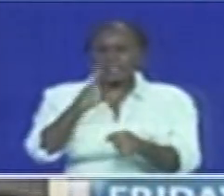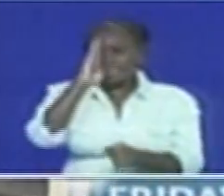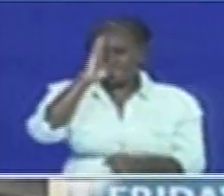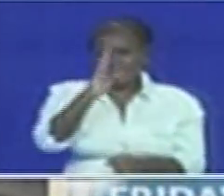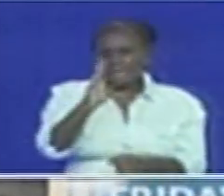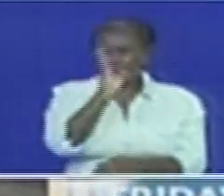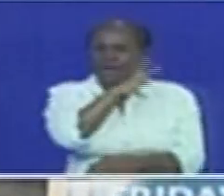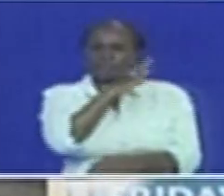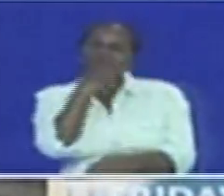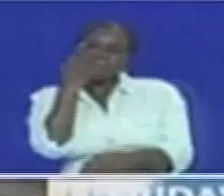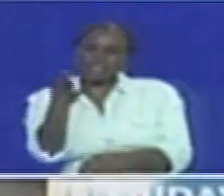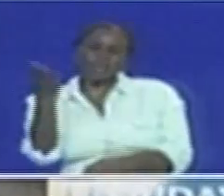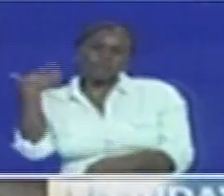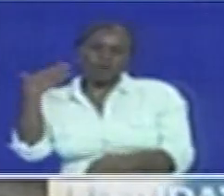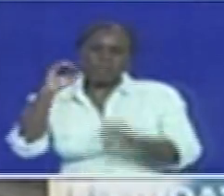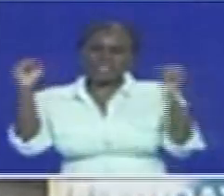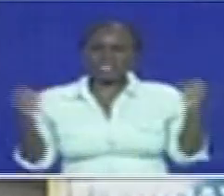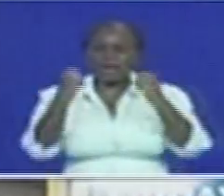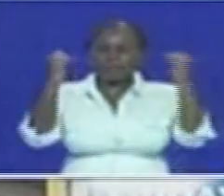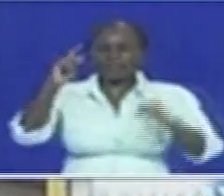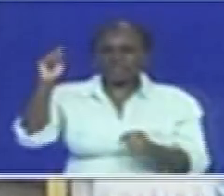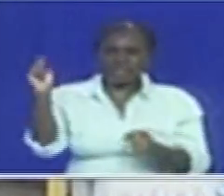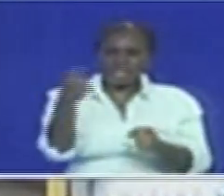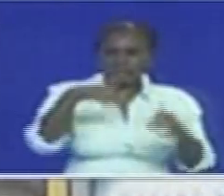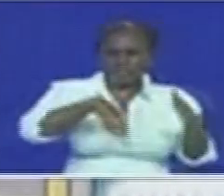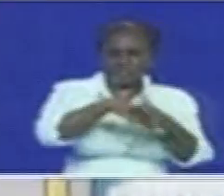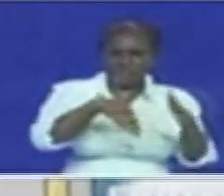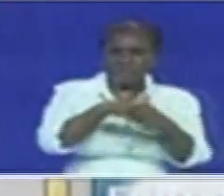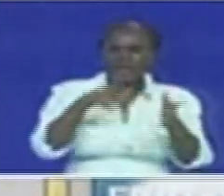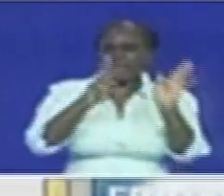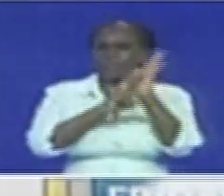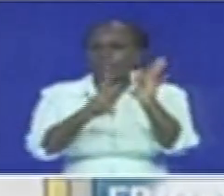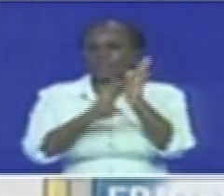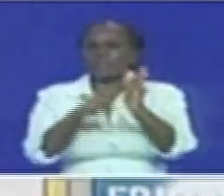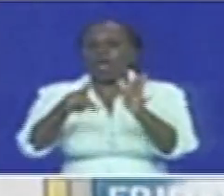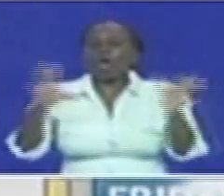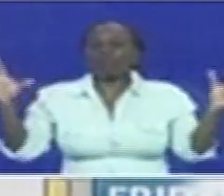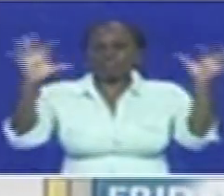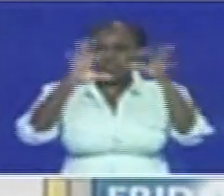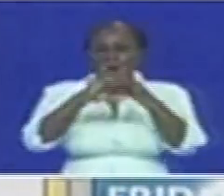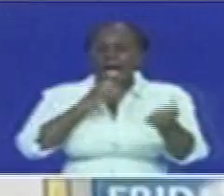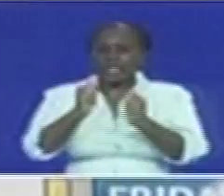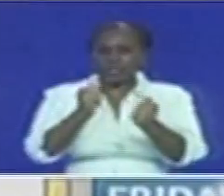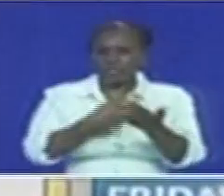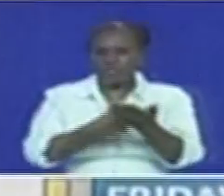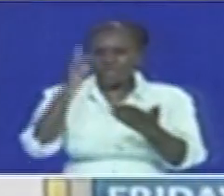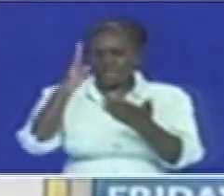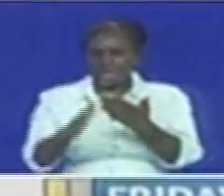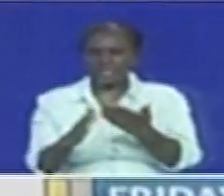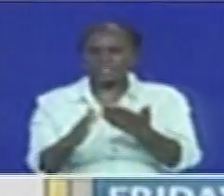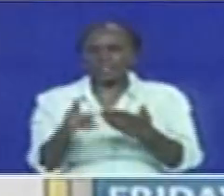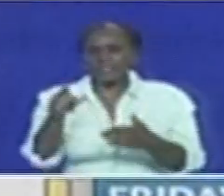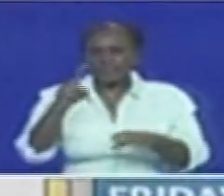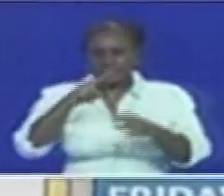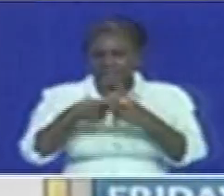afternoon. Three former champions, the reigning champions, and Kenya CAF Confederations Cup representatives will all be in action this weekend on week two of the 2014